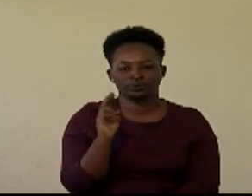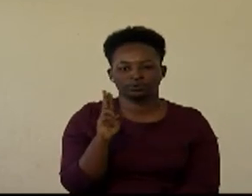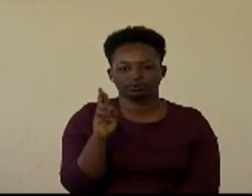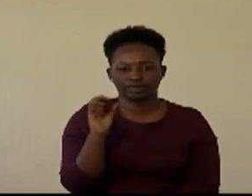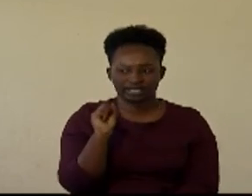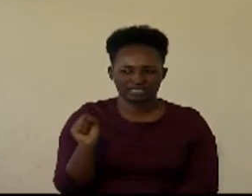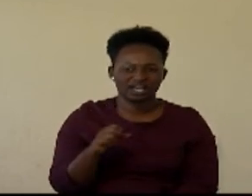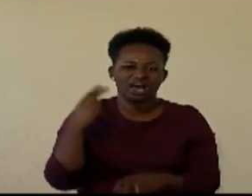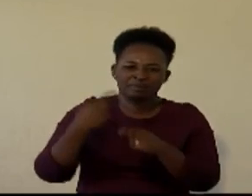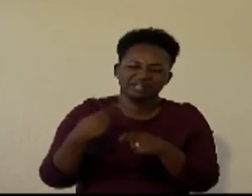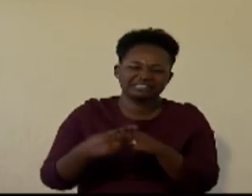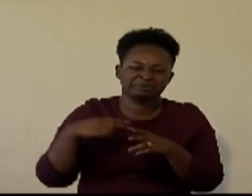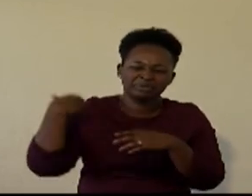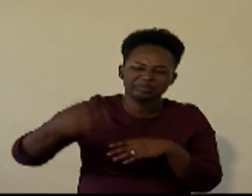of